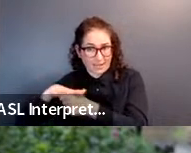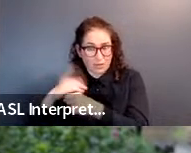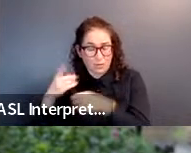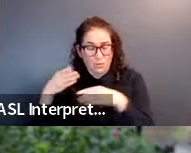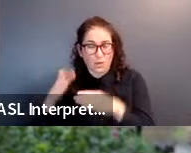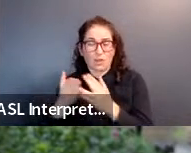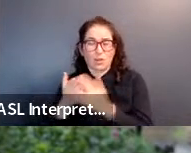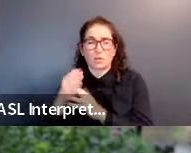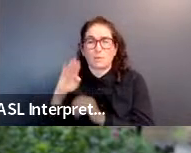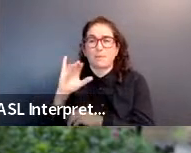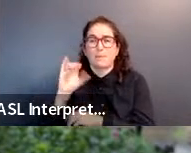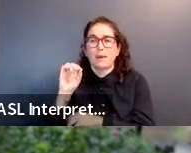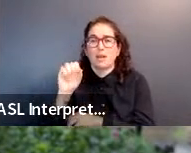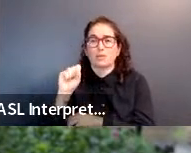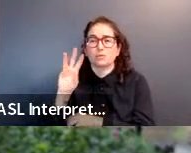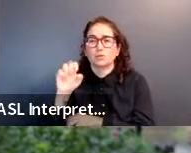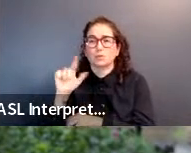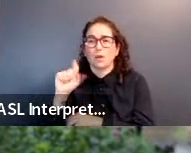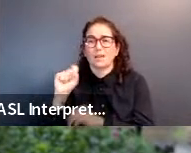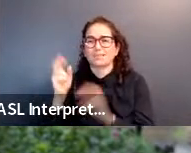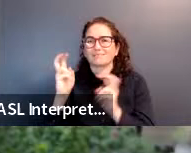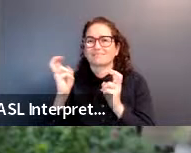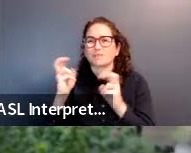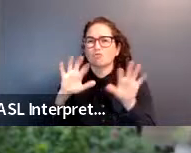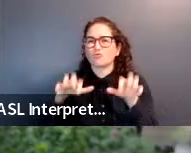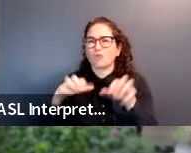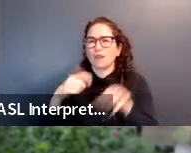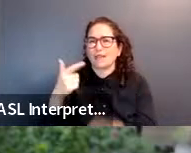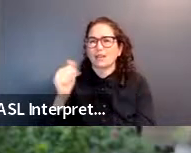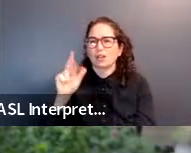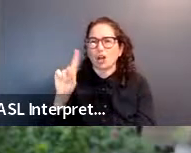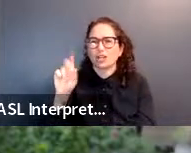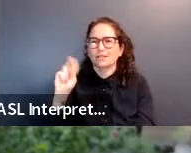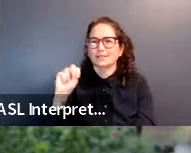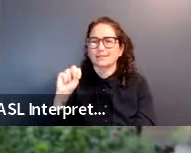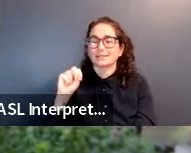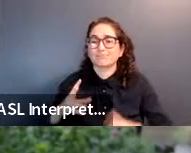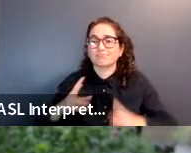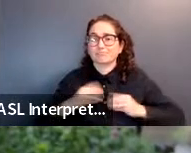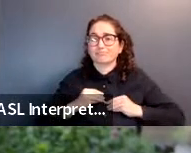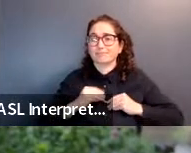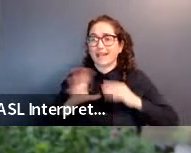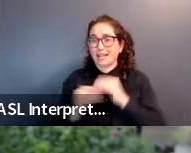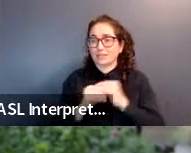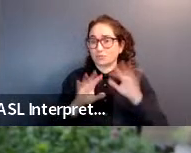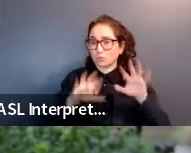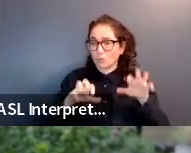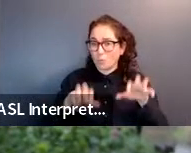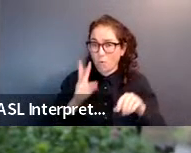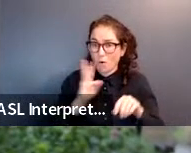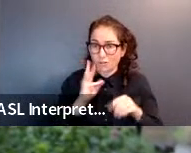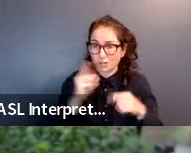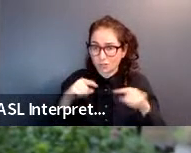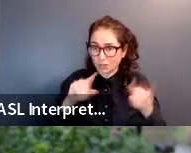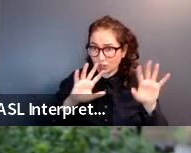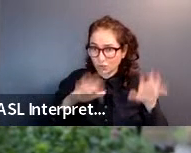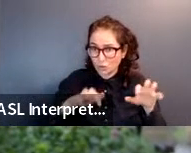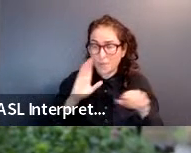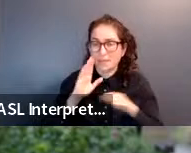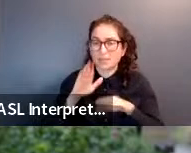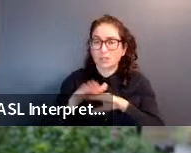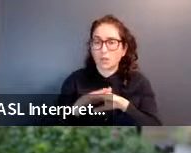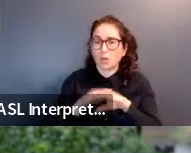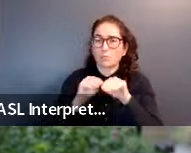of bioswales or rain gardens, which absorb extra stormwater during storm events and slowly release it over